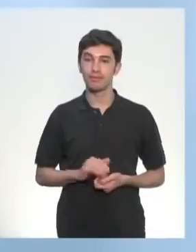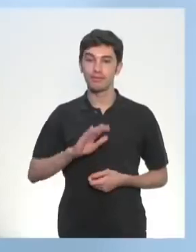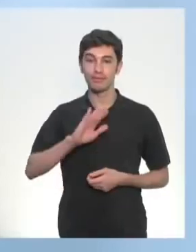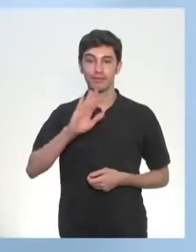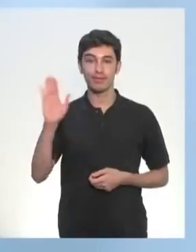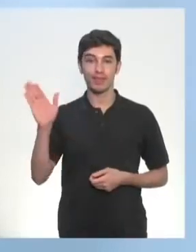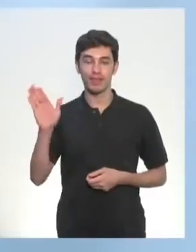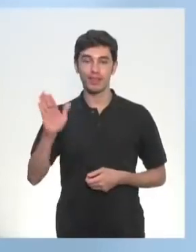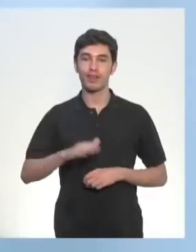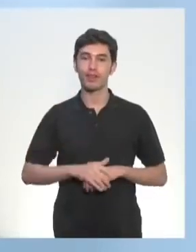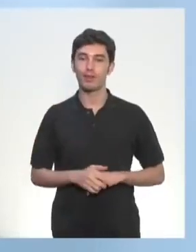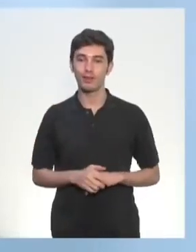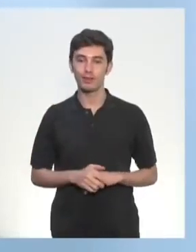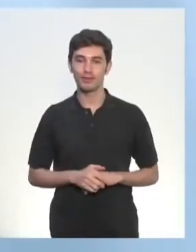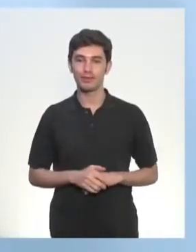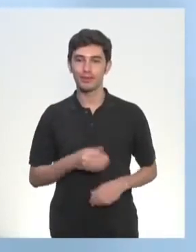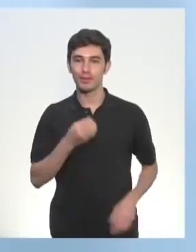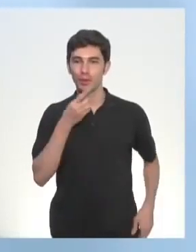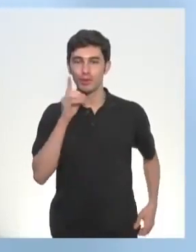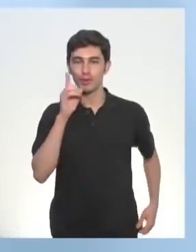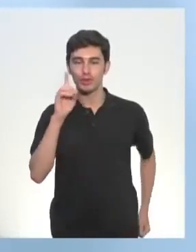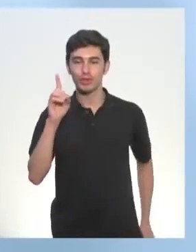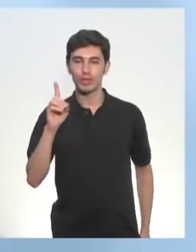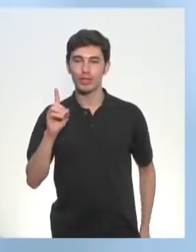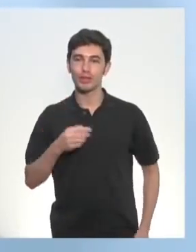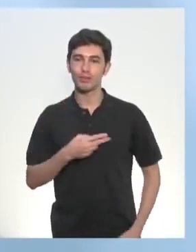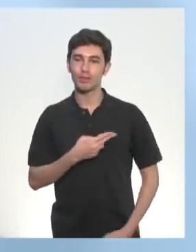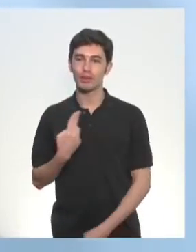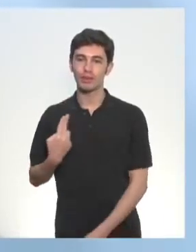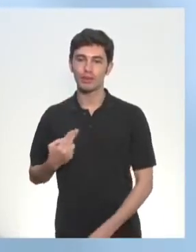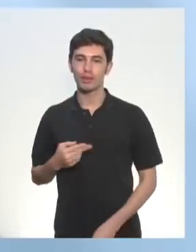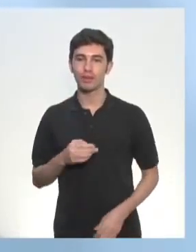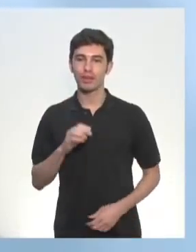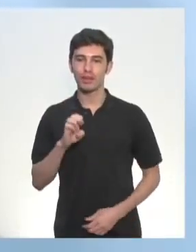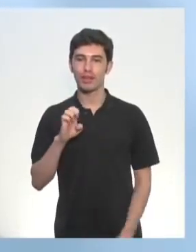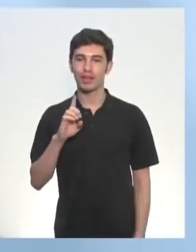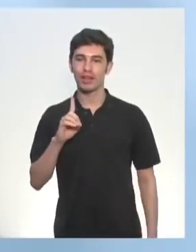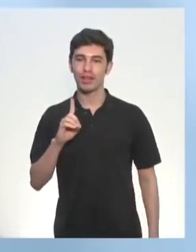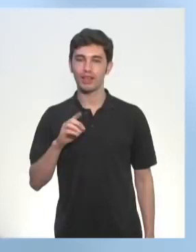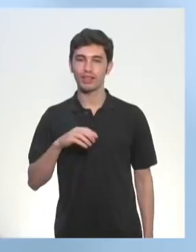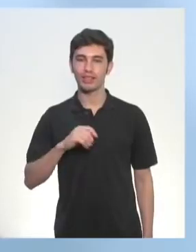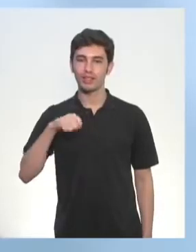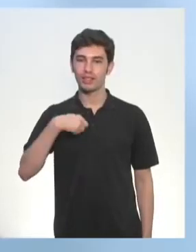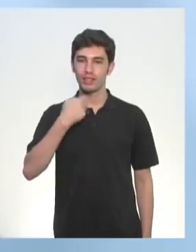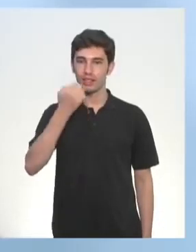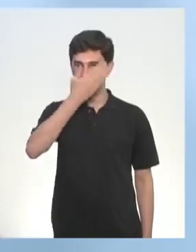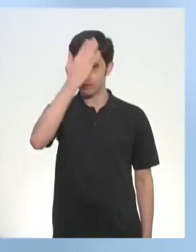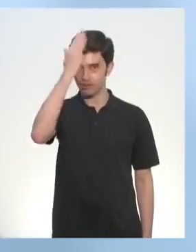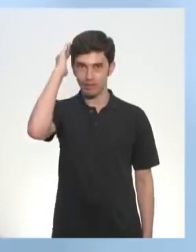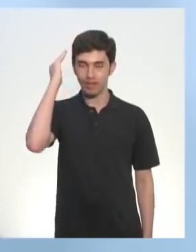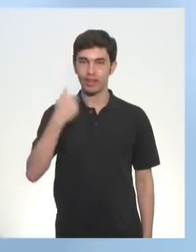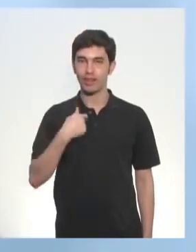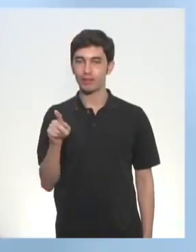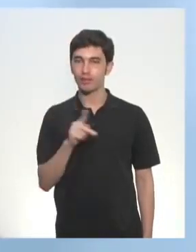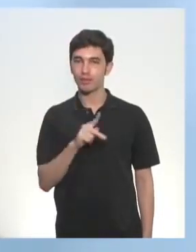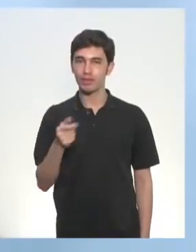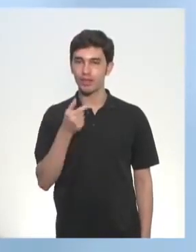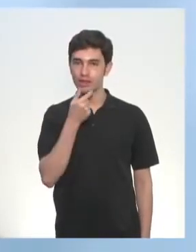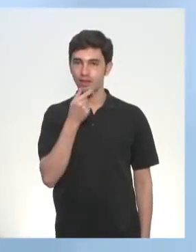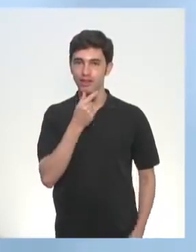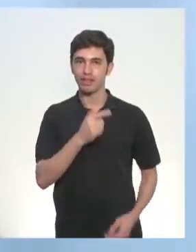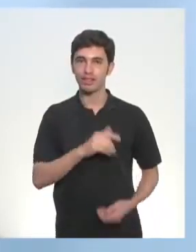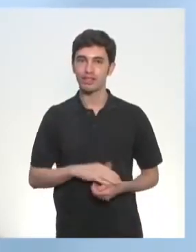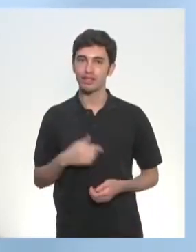Hello, 8th grade. Good morning. My name is Ed. I am your English teacher. Here with